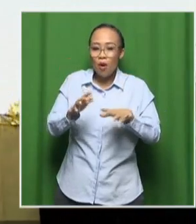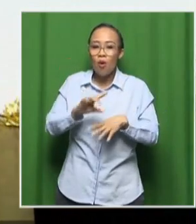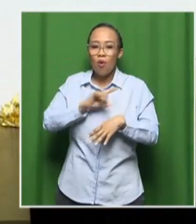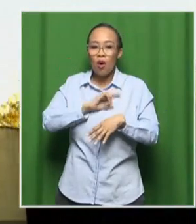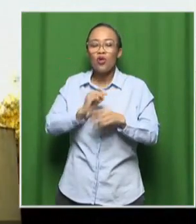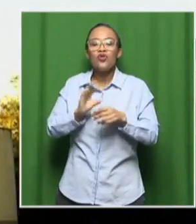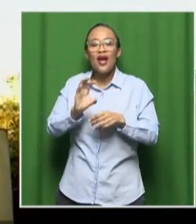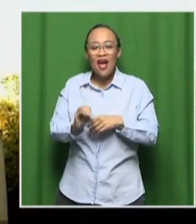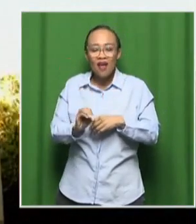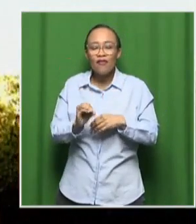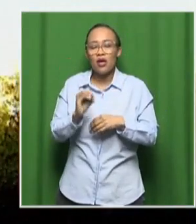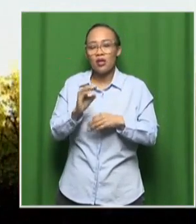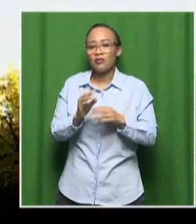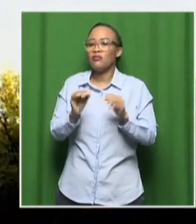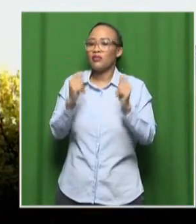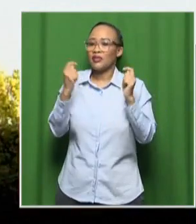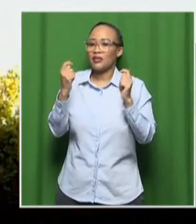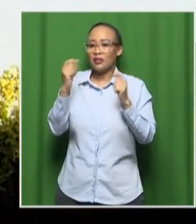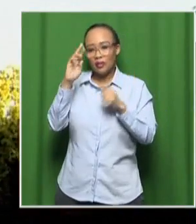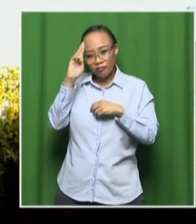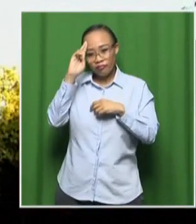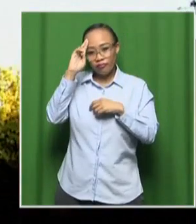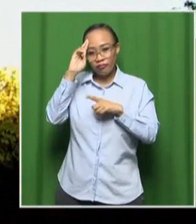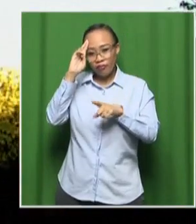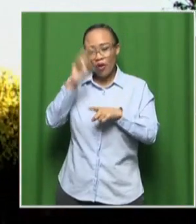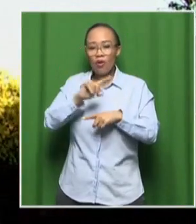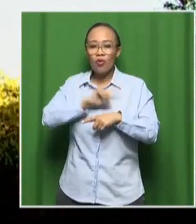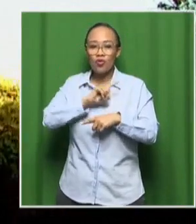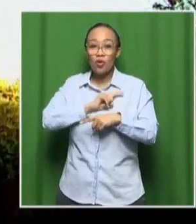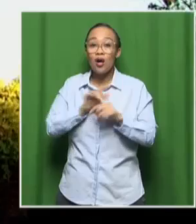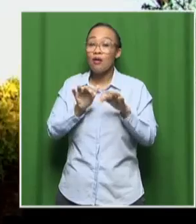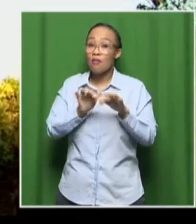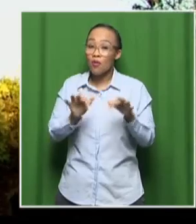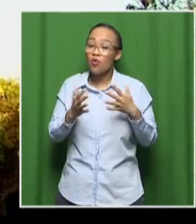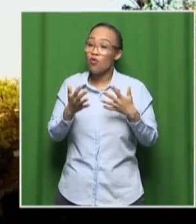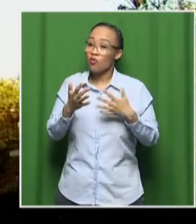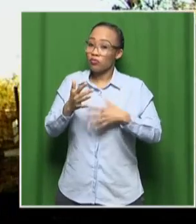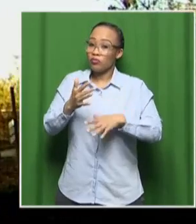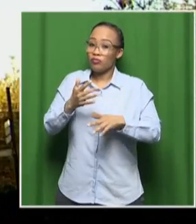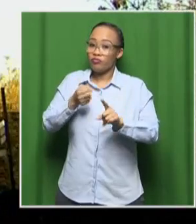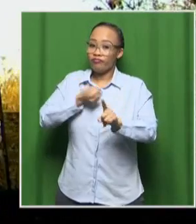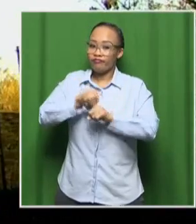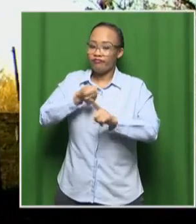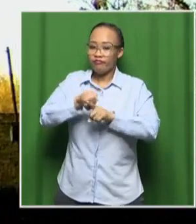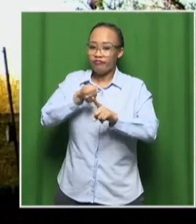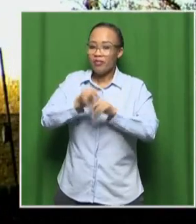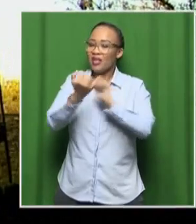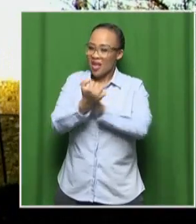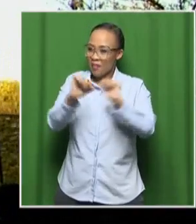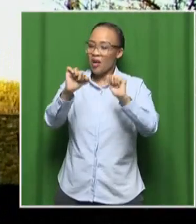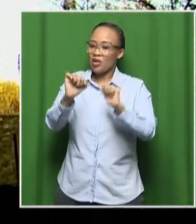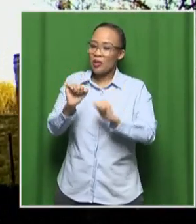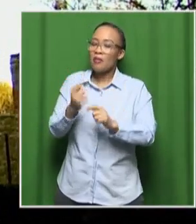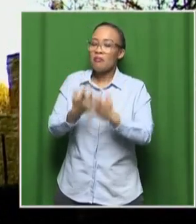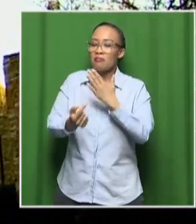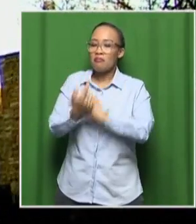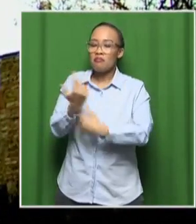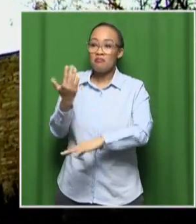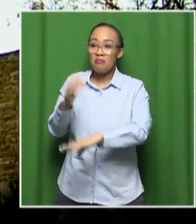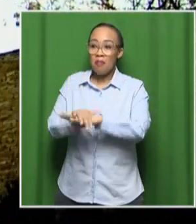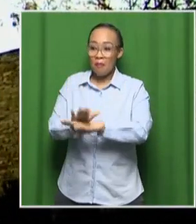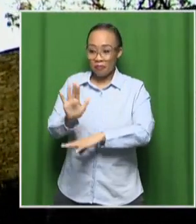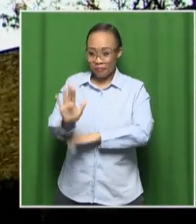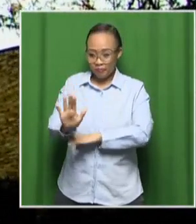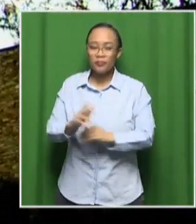right here by this wall to pay homage to all those who obviously lost their lives during that liberation struggle. So as we continue,